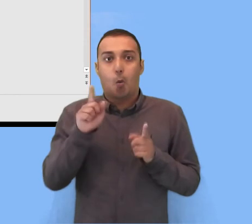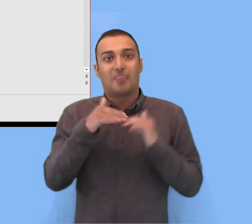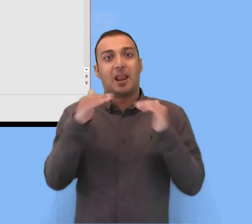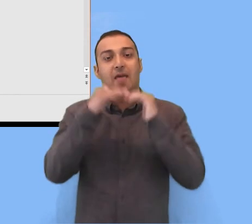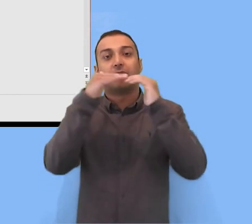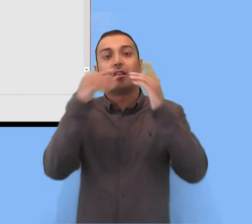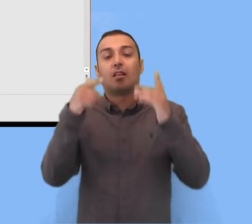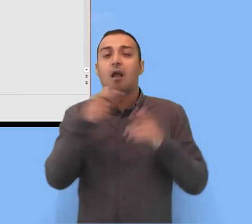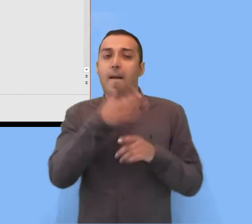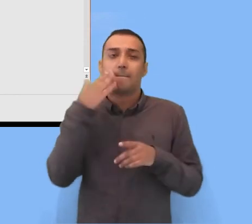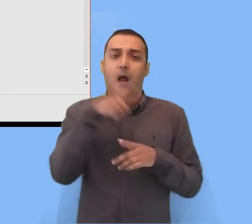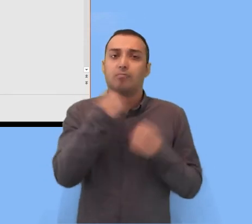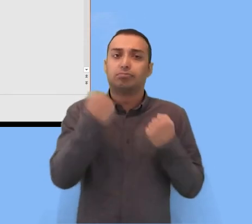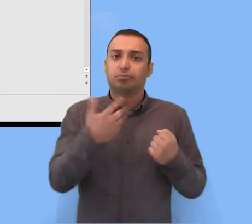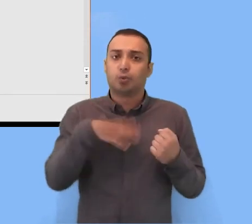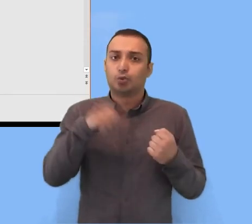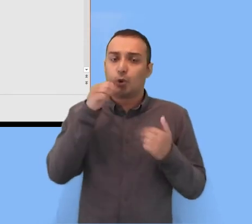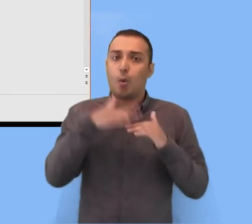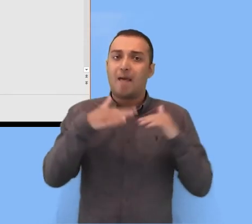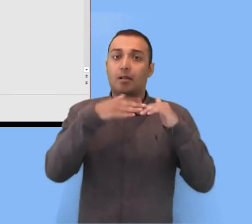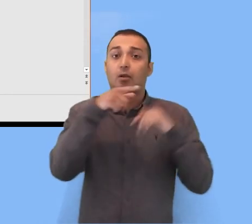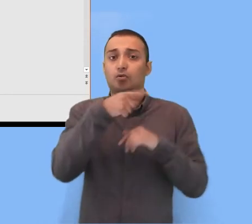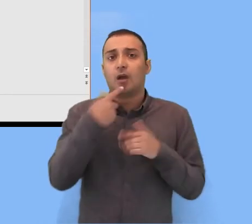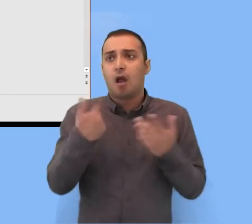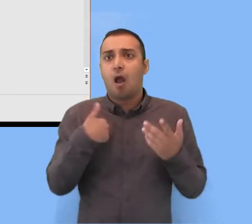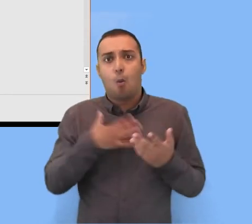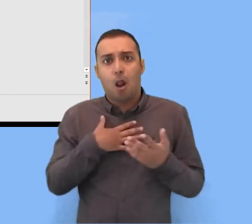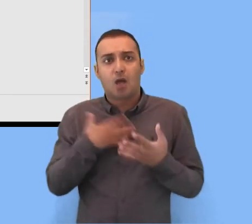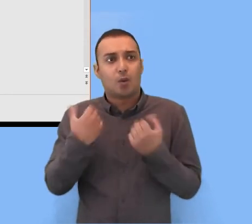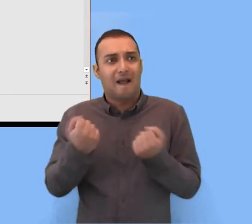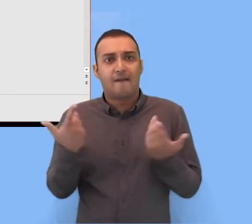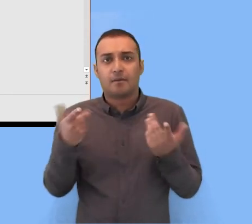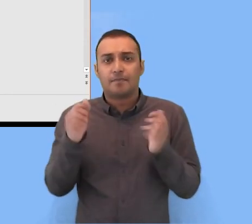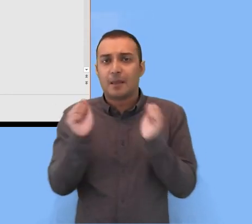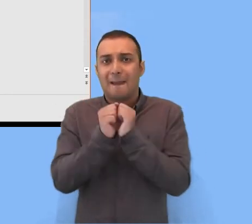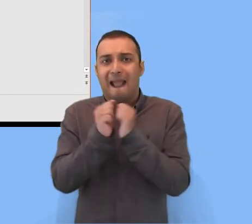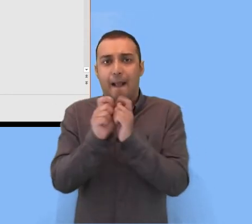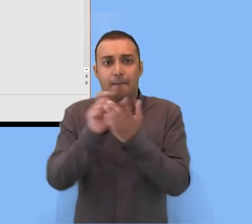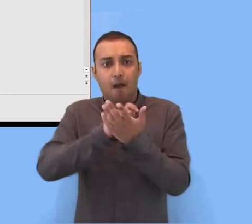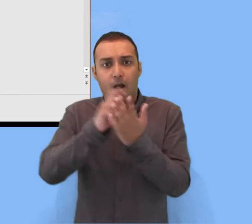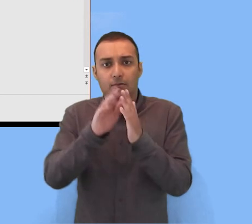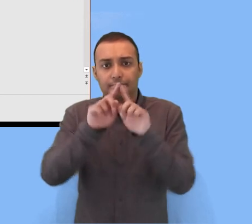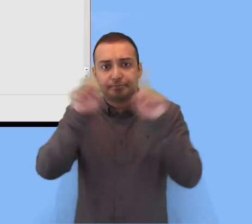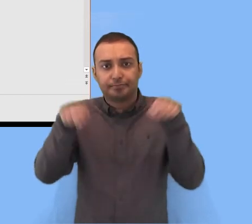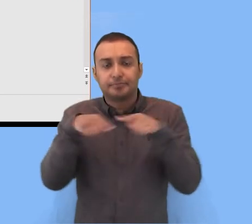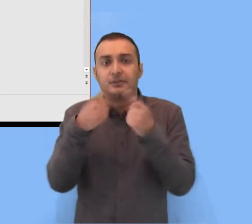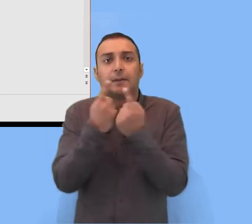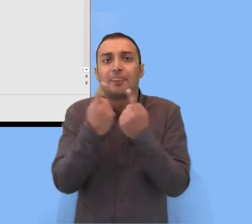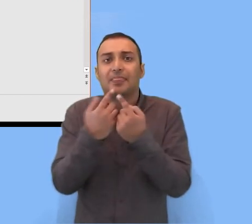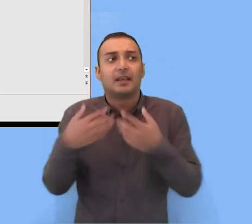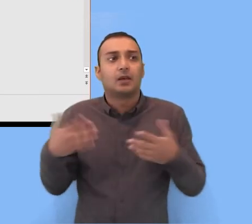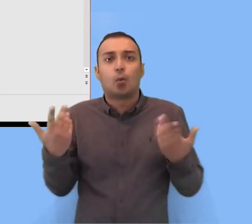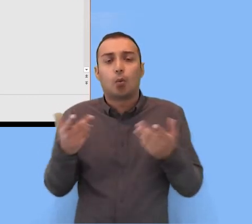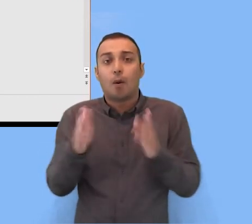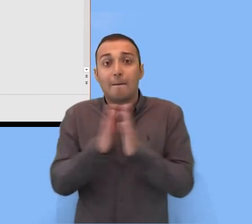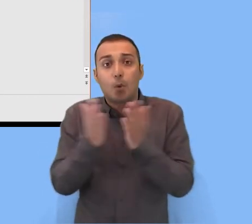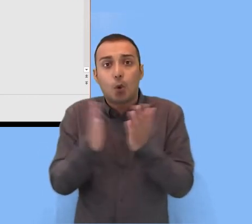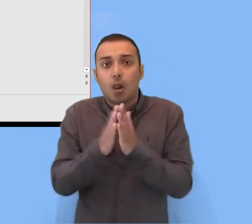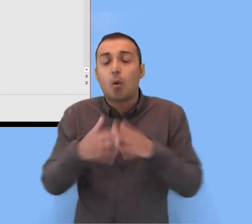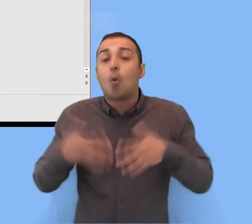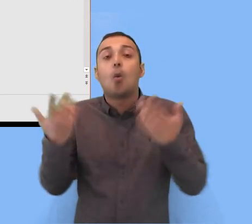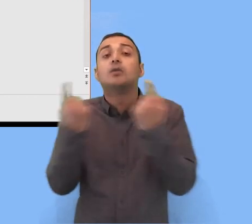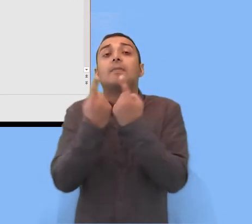paper or someone to talk to, or a booklet, even to say this is what we're doing and what they need to